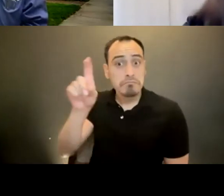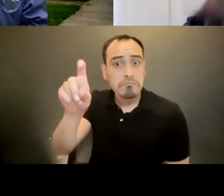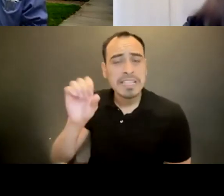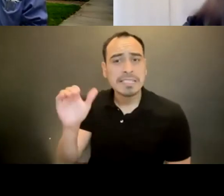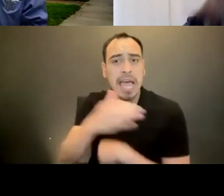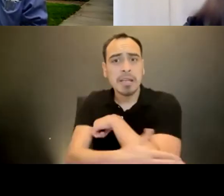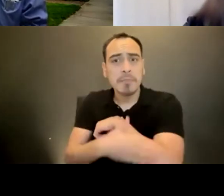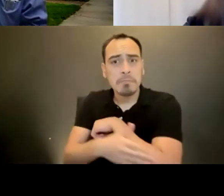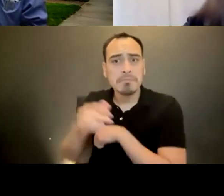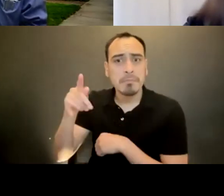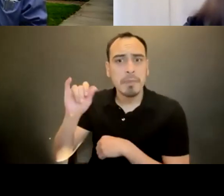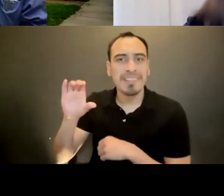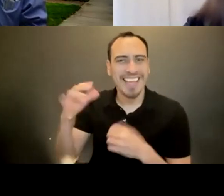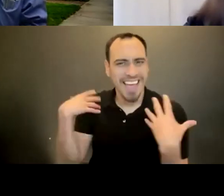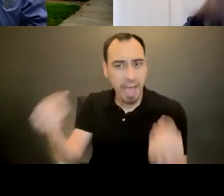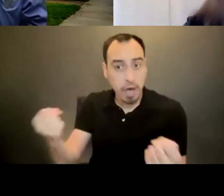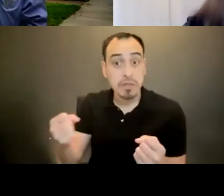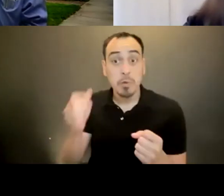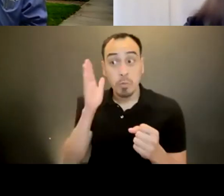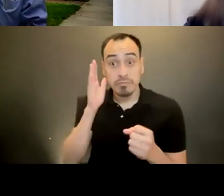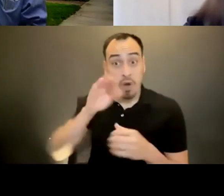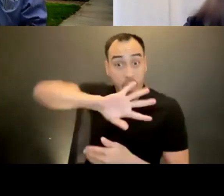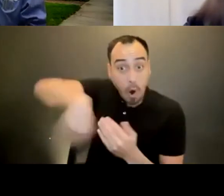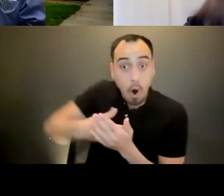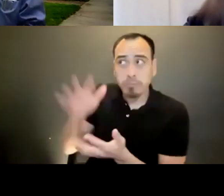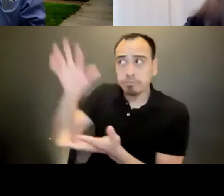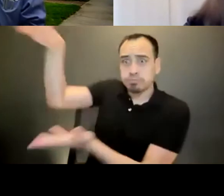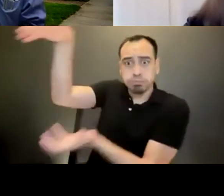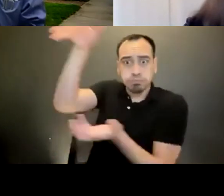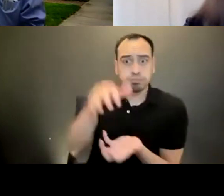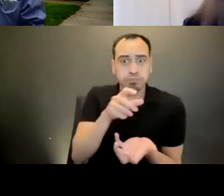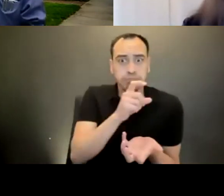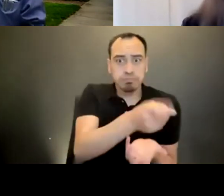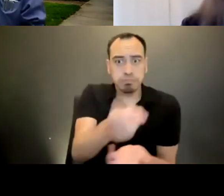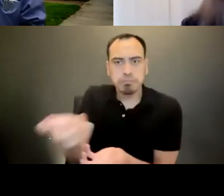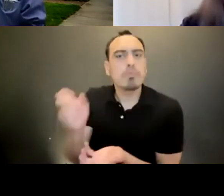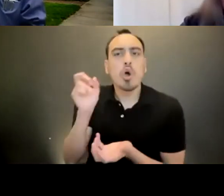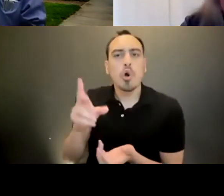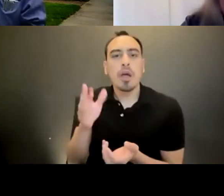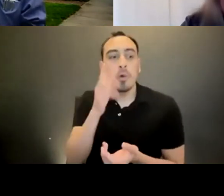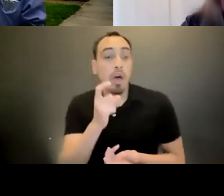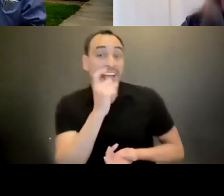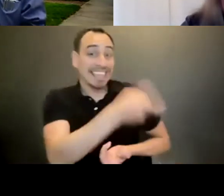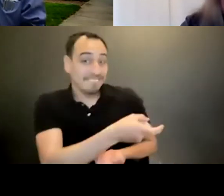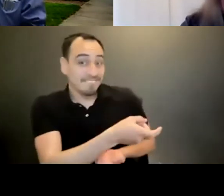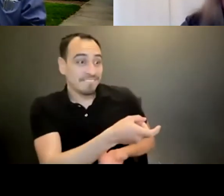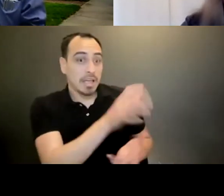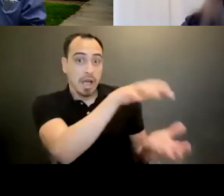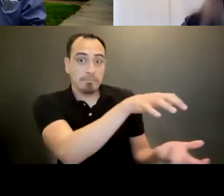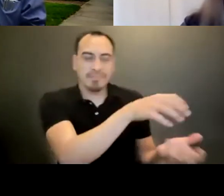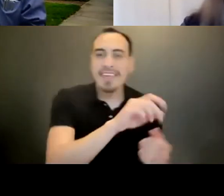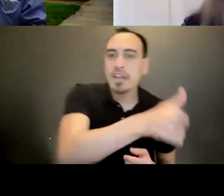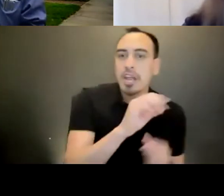do some vaccine sites receive it directly from other sites or other entities? If so, where is their vaccine coming from, the state or